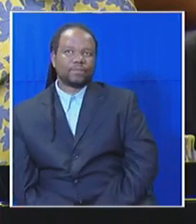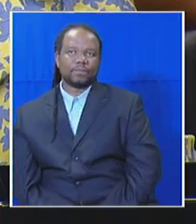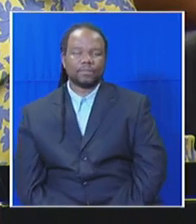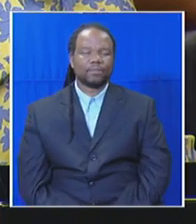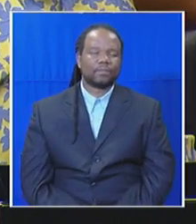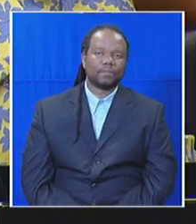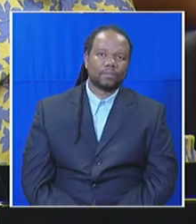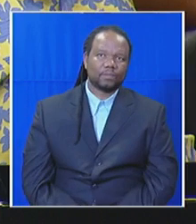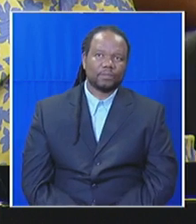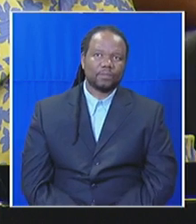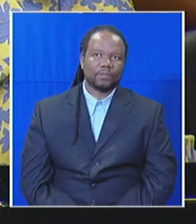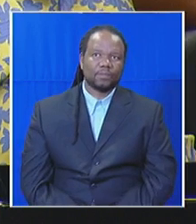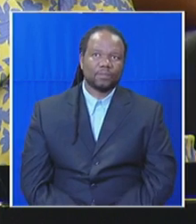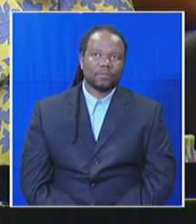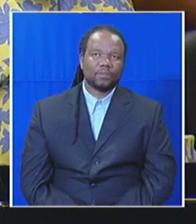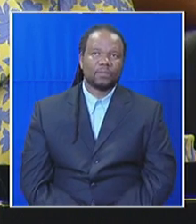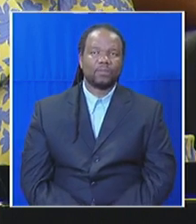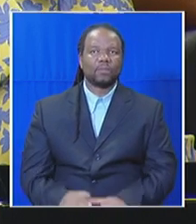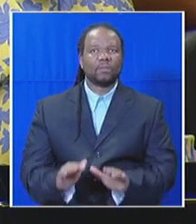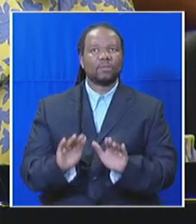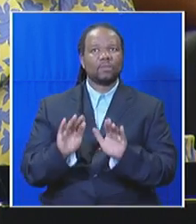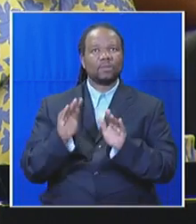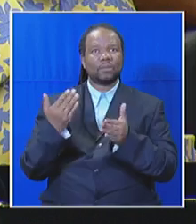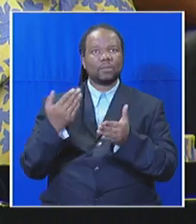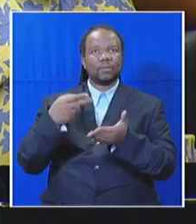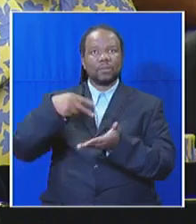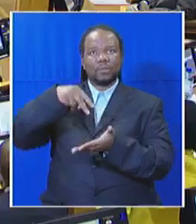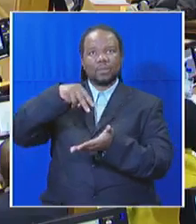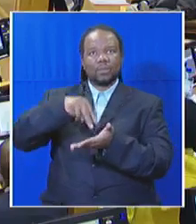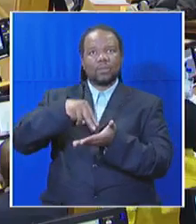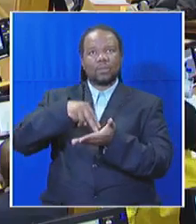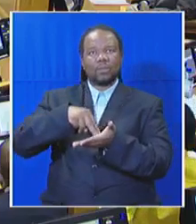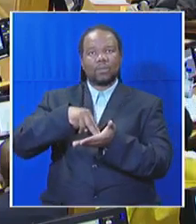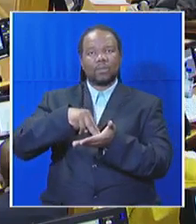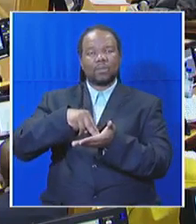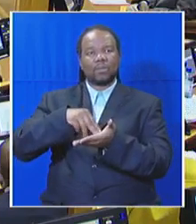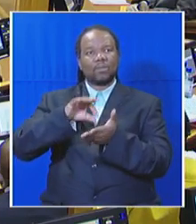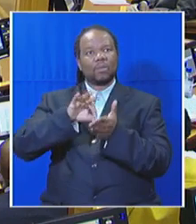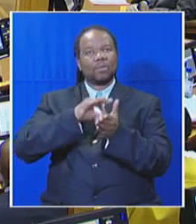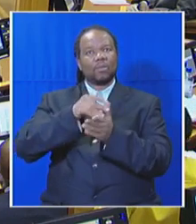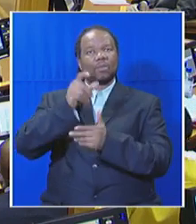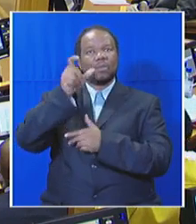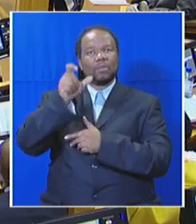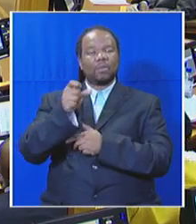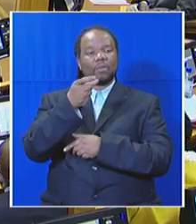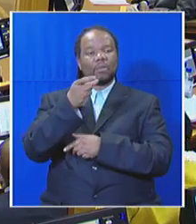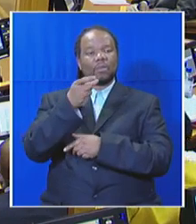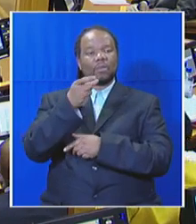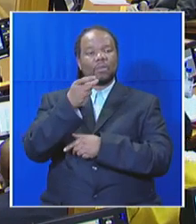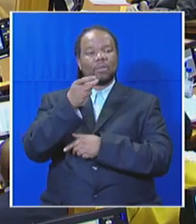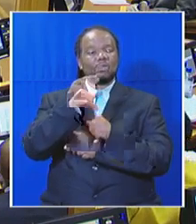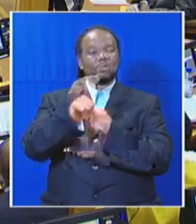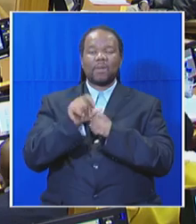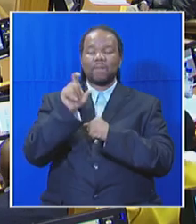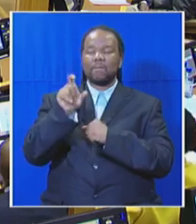We stood up and you recognized the man over there. This is a tendency of ignoring us. Honorable Paul,